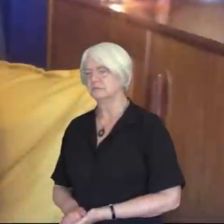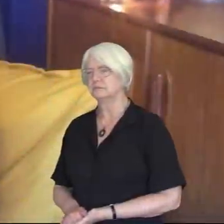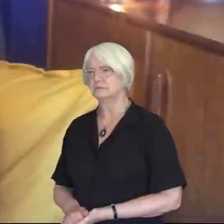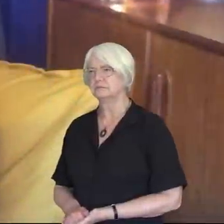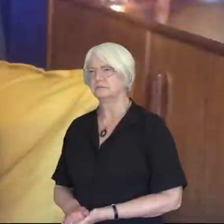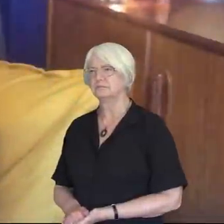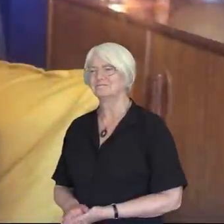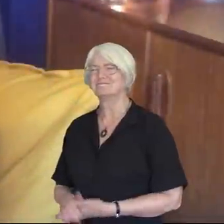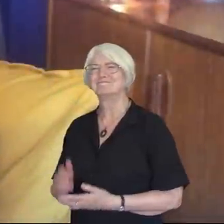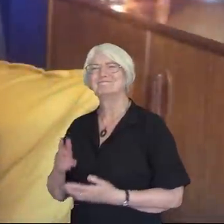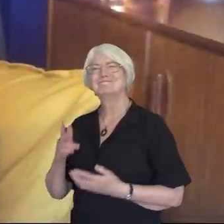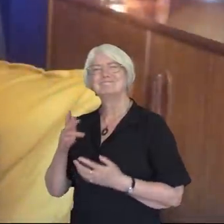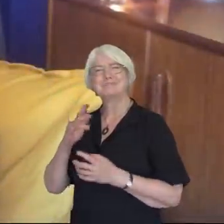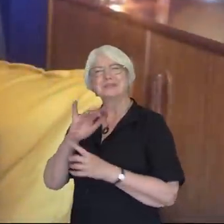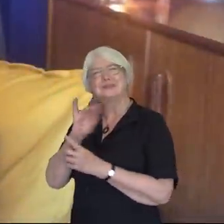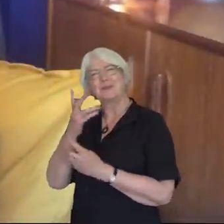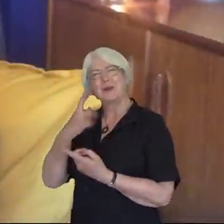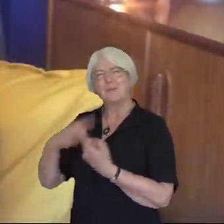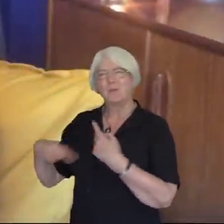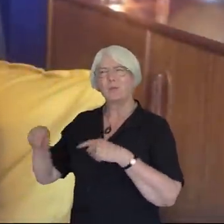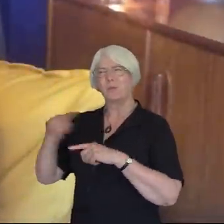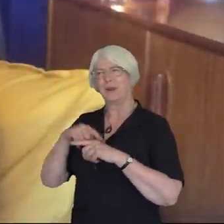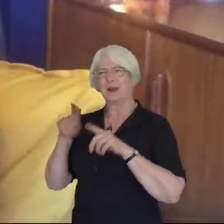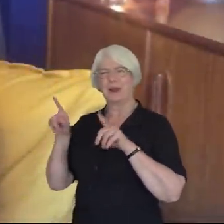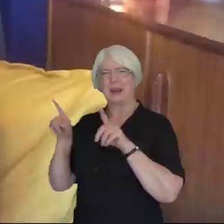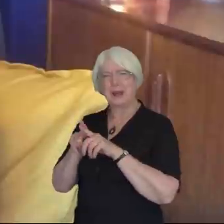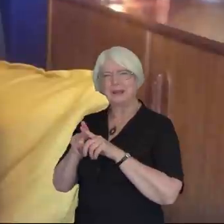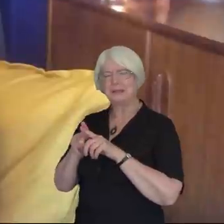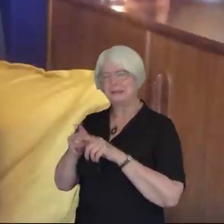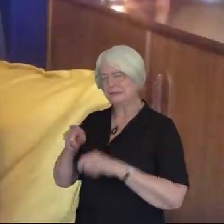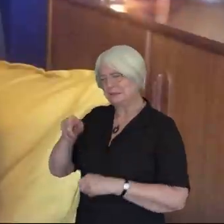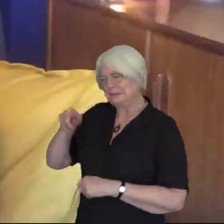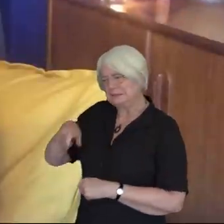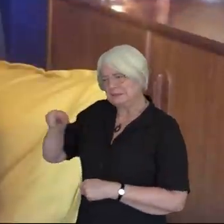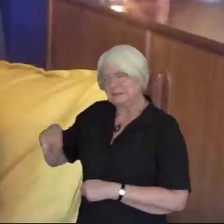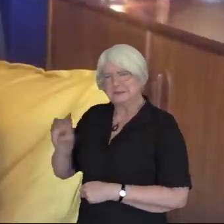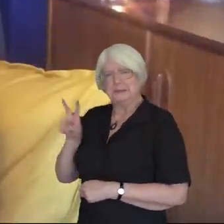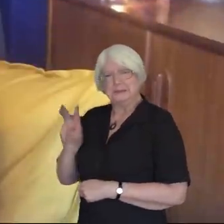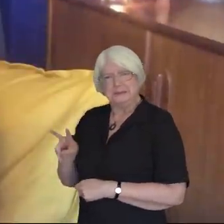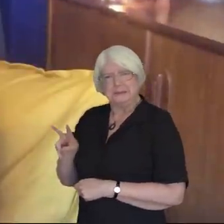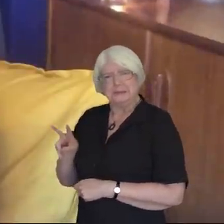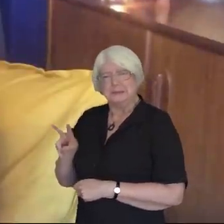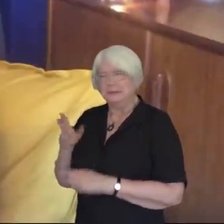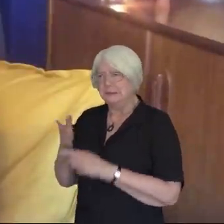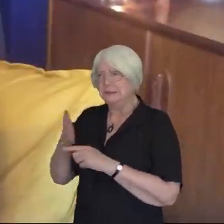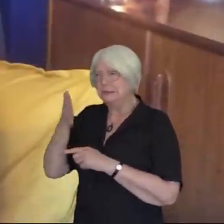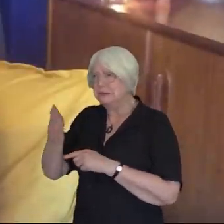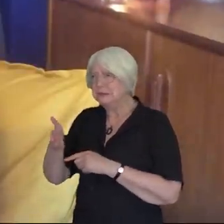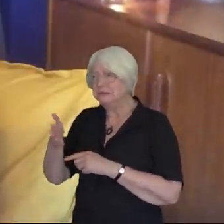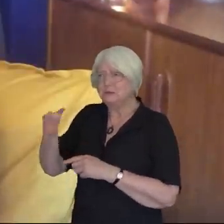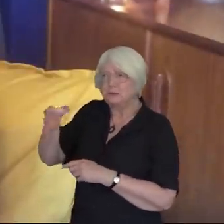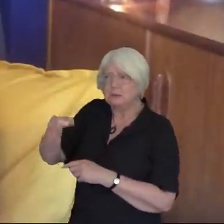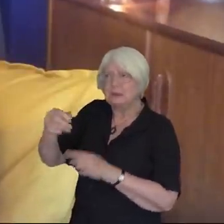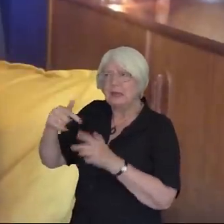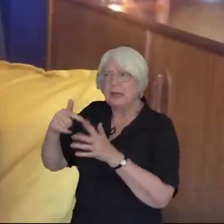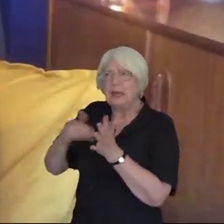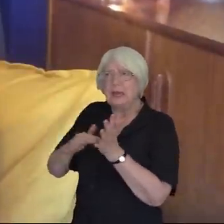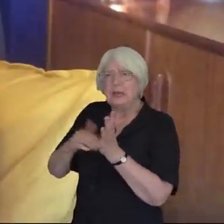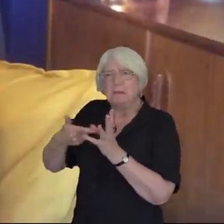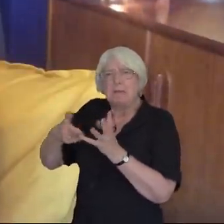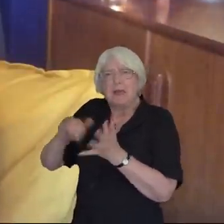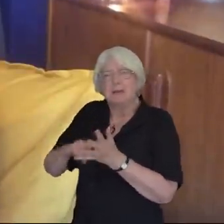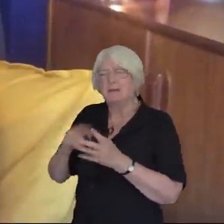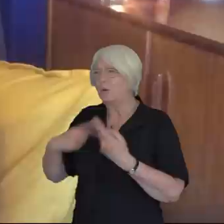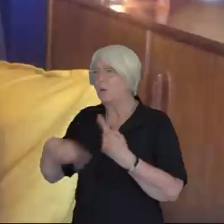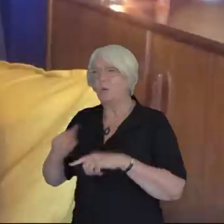We're sometimes like the disciples on the road to Emmaus. We don't always recognise the work of God in our lives or the face of